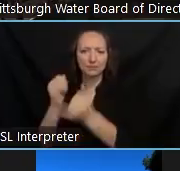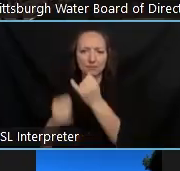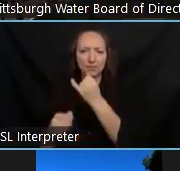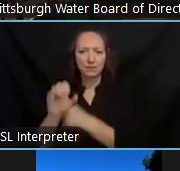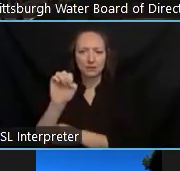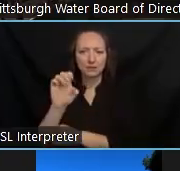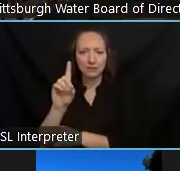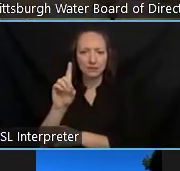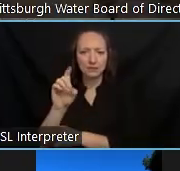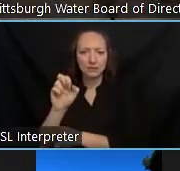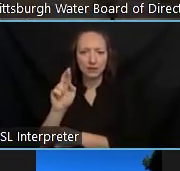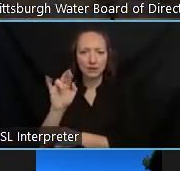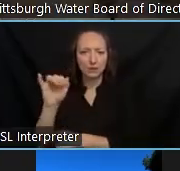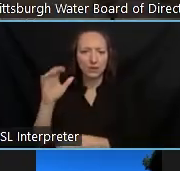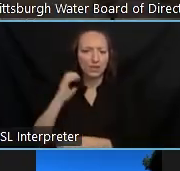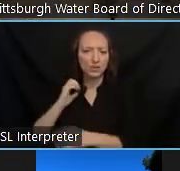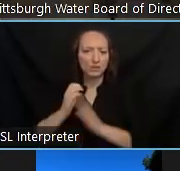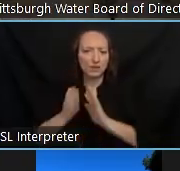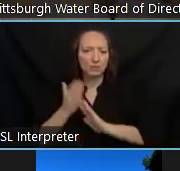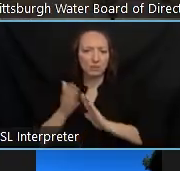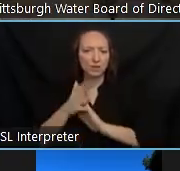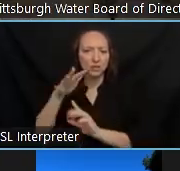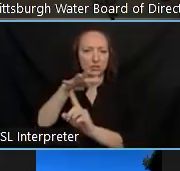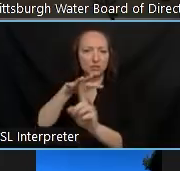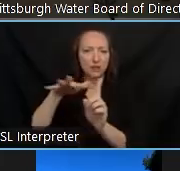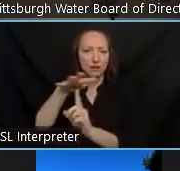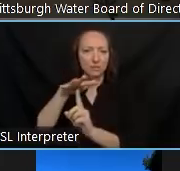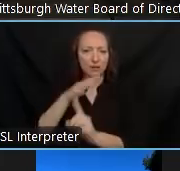All right, good morning. I have some slides, so